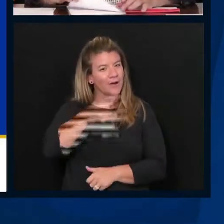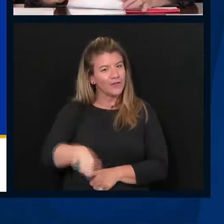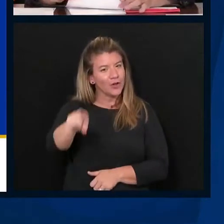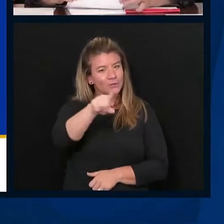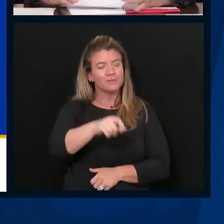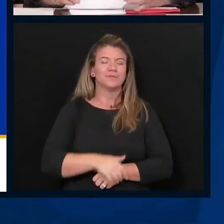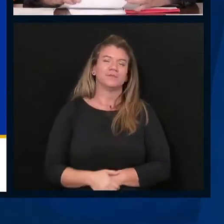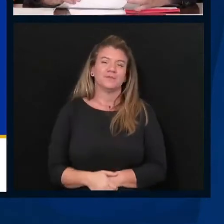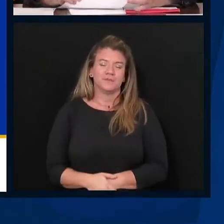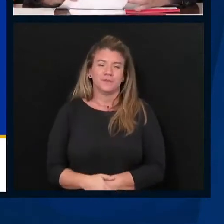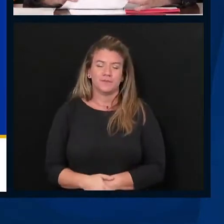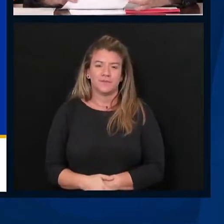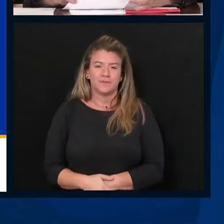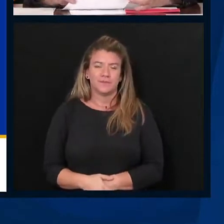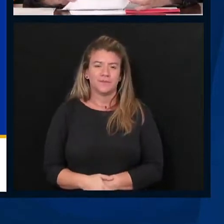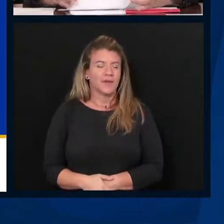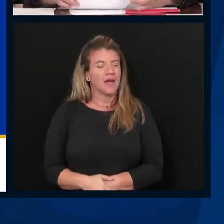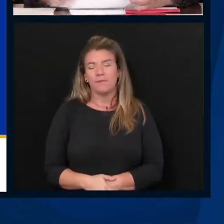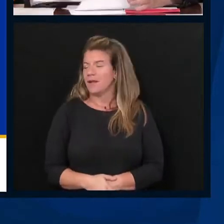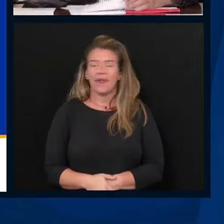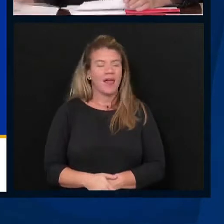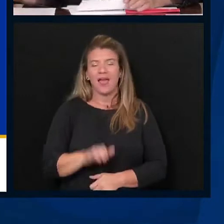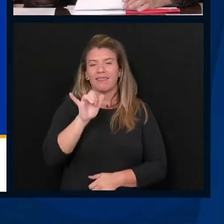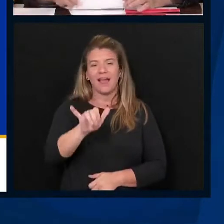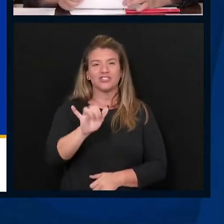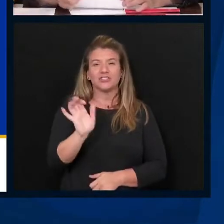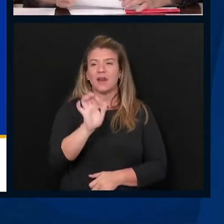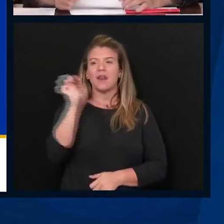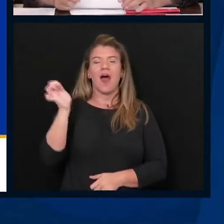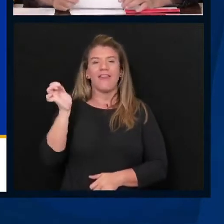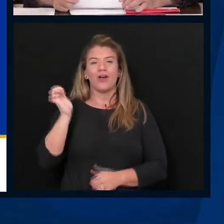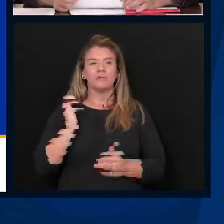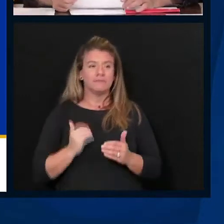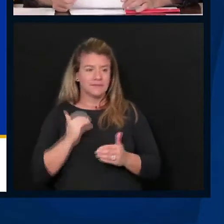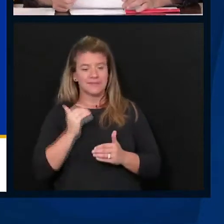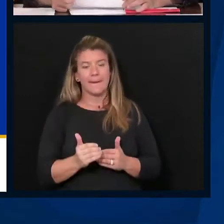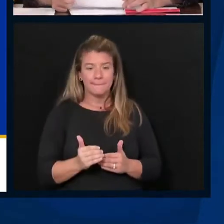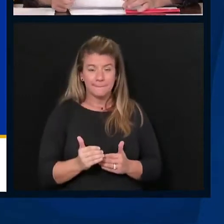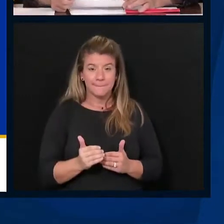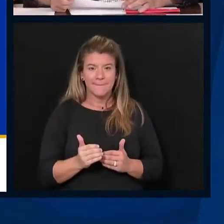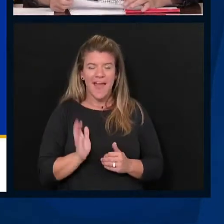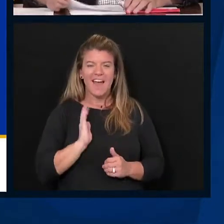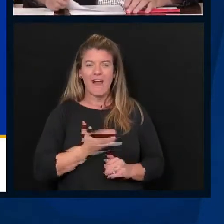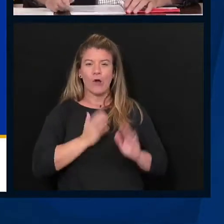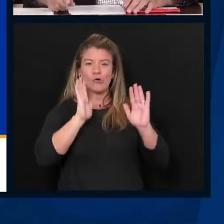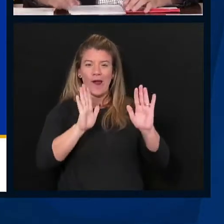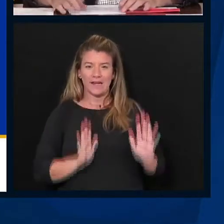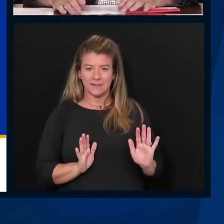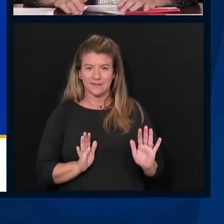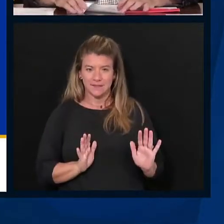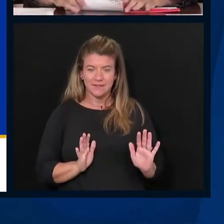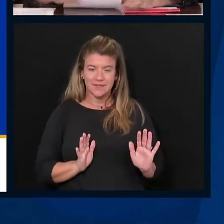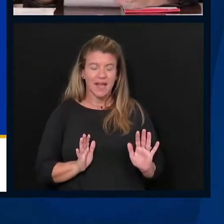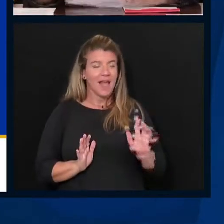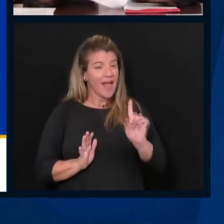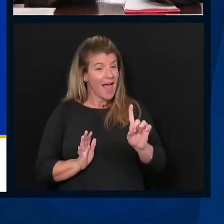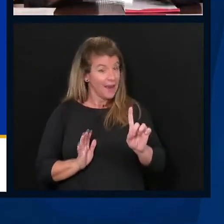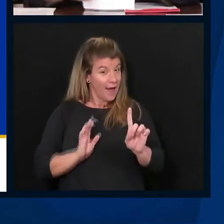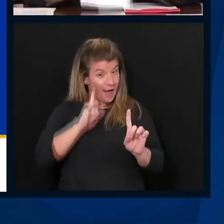so that's just another step of just showing how great West Virginia is. And believe me,